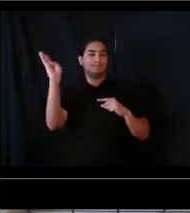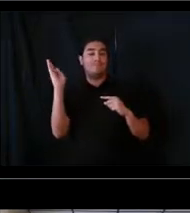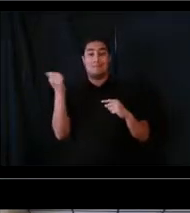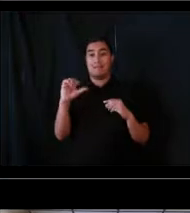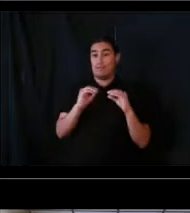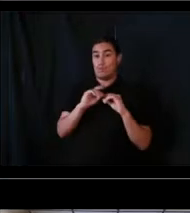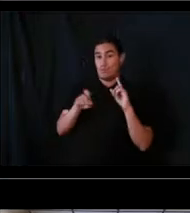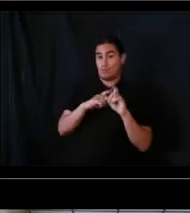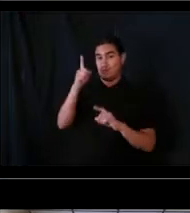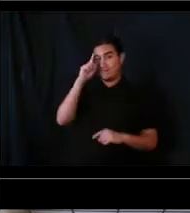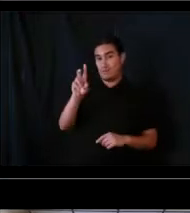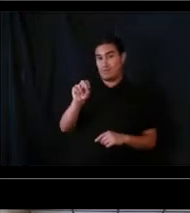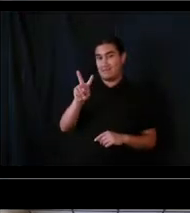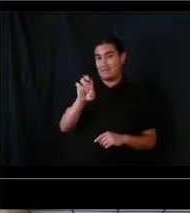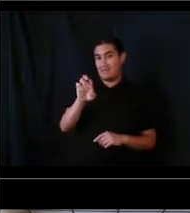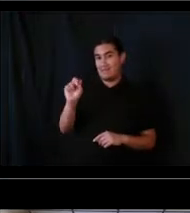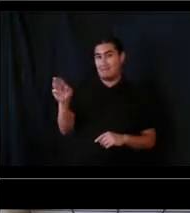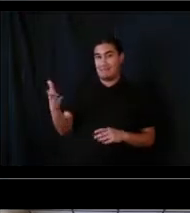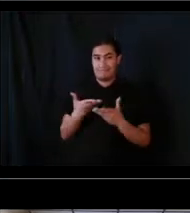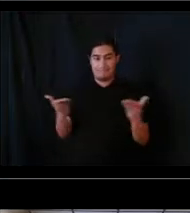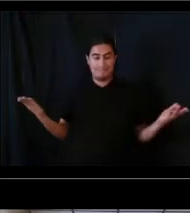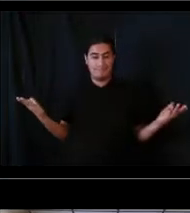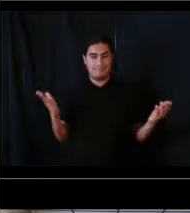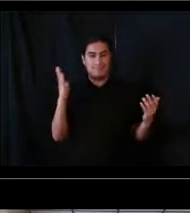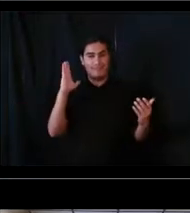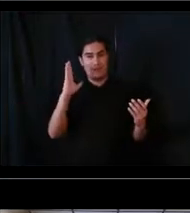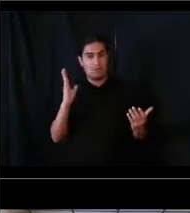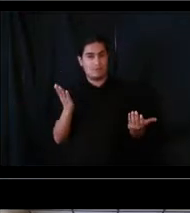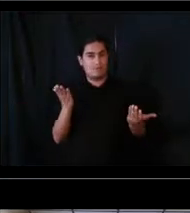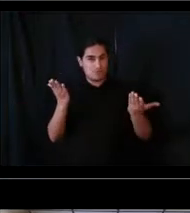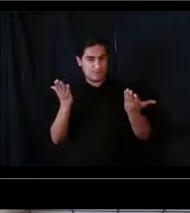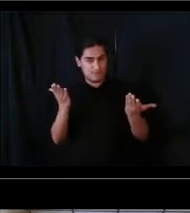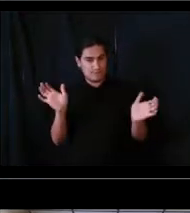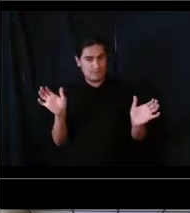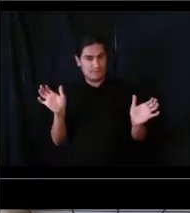for naveen and i will entertain a motion